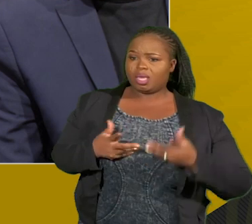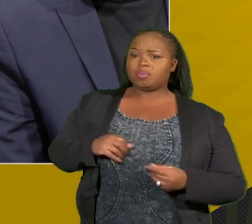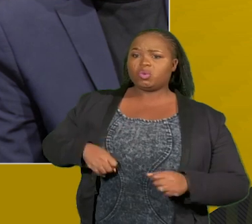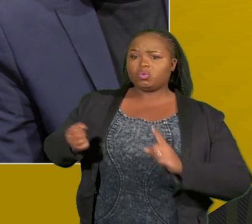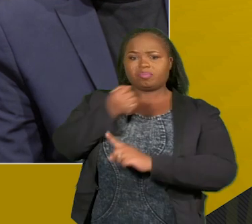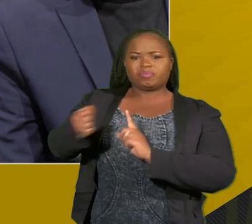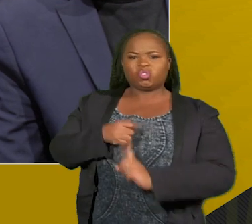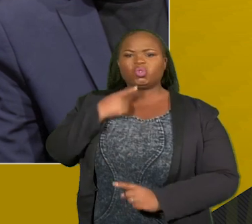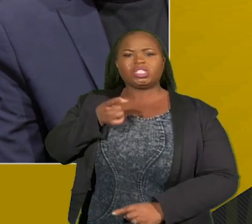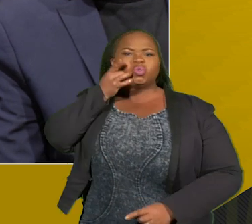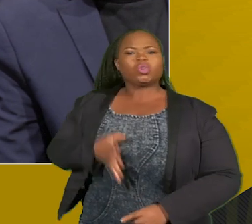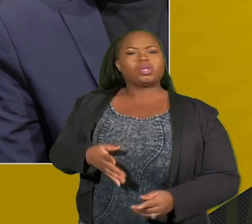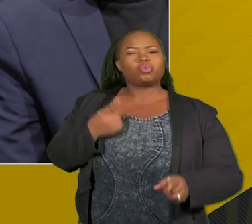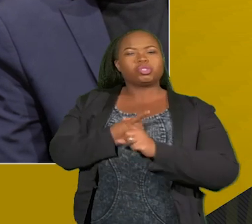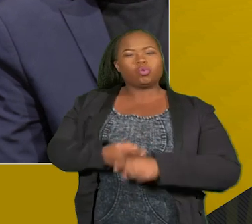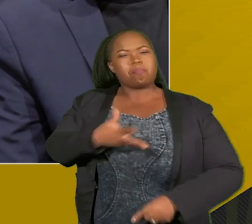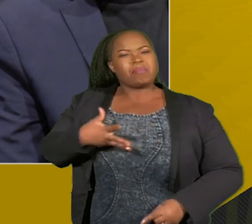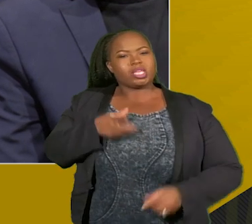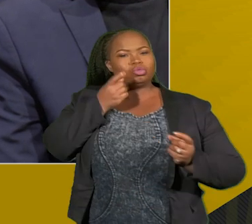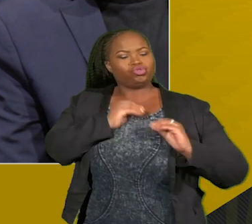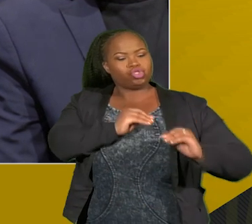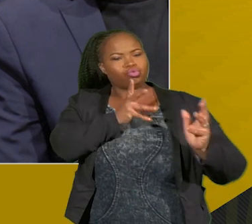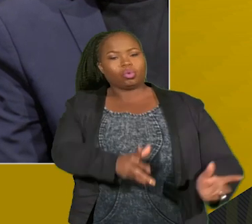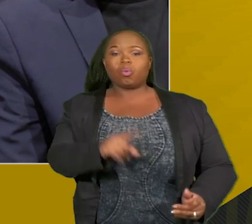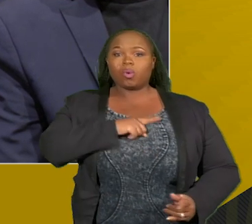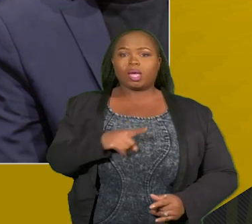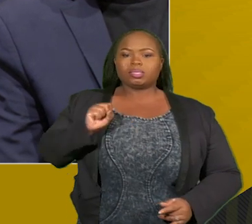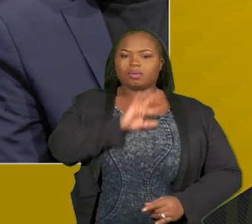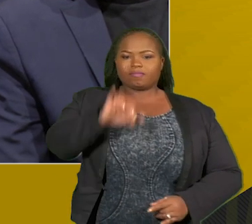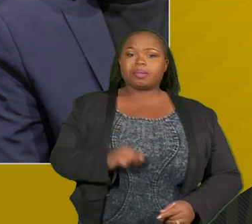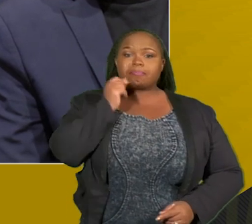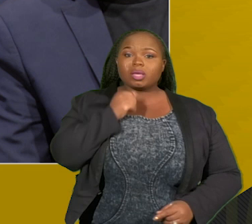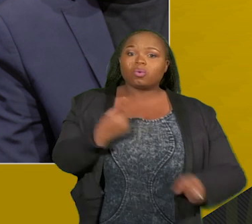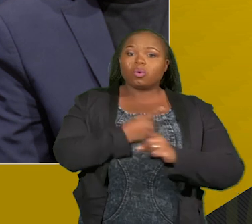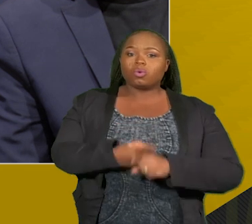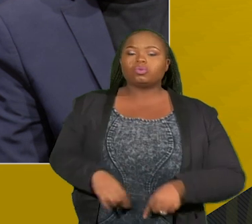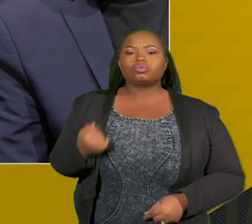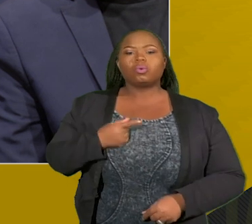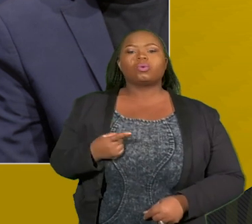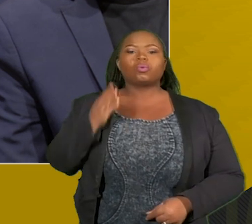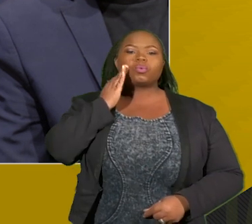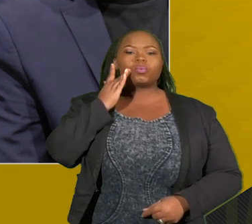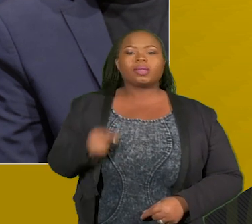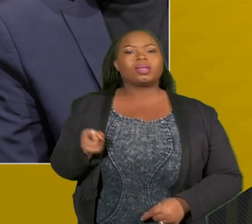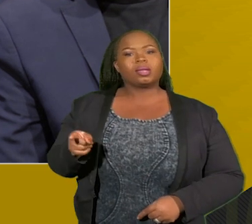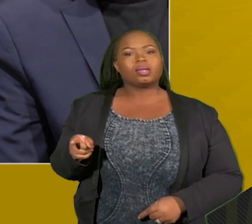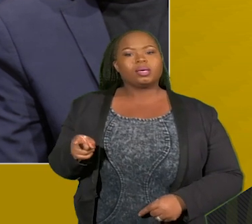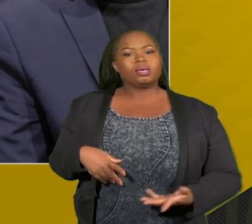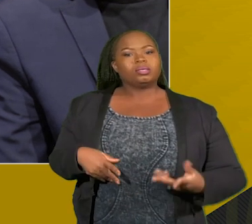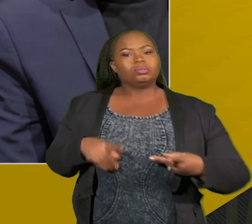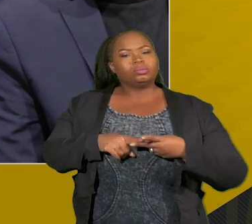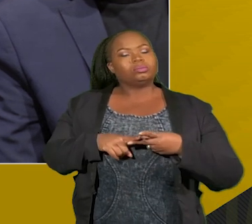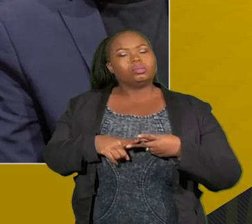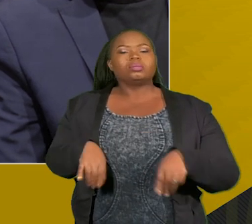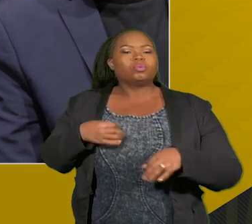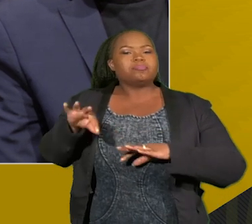umuntu unyoko ukufundise lokho. Because it's a South African man. Uma kushato namhlanje intombazane iswapi? Iswa ku kitchen part, ibida no room